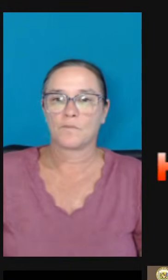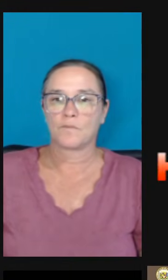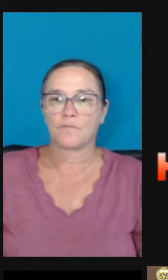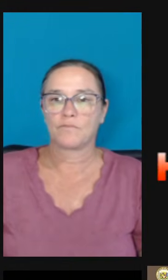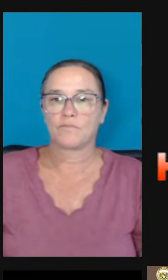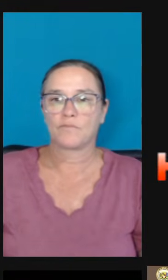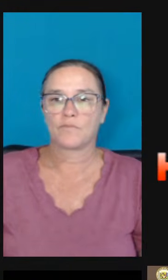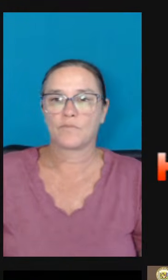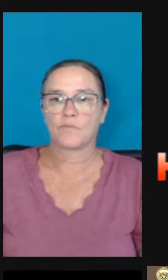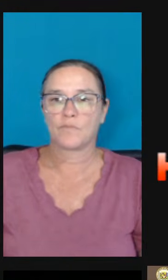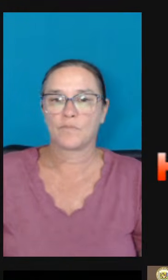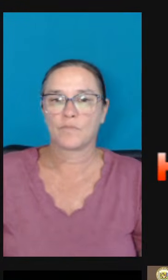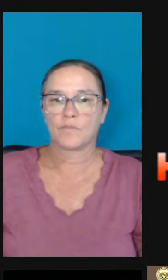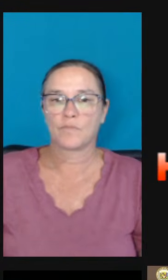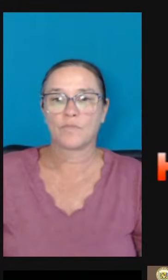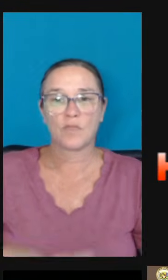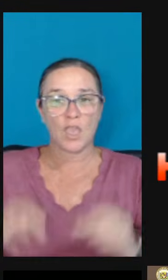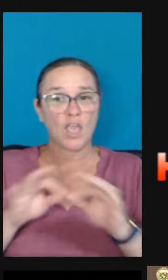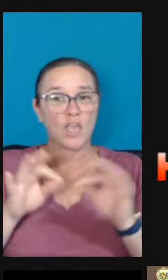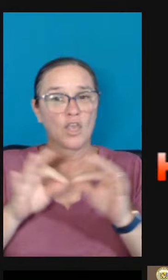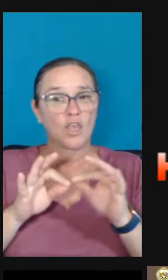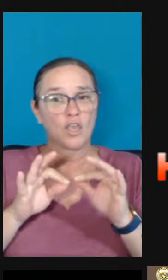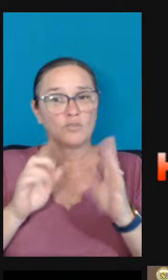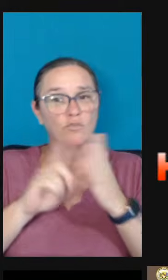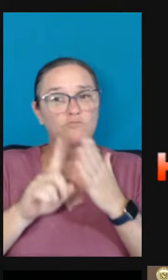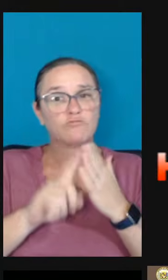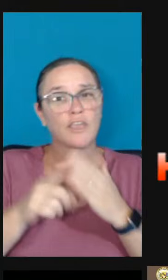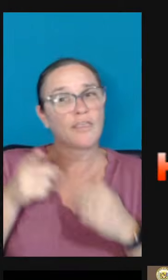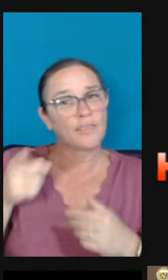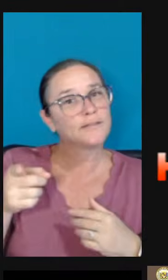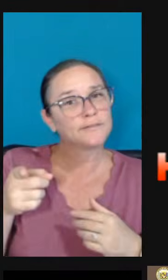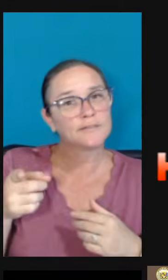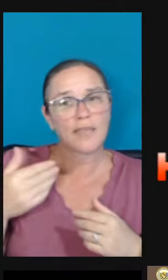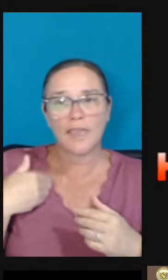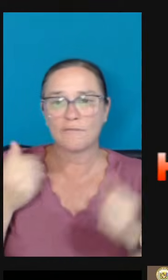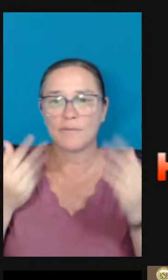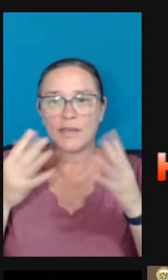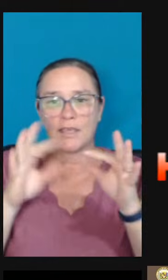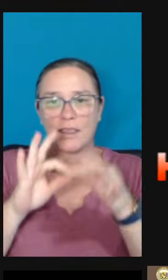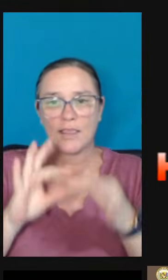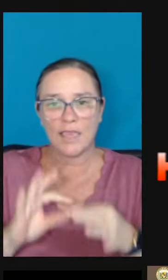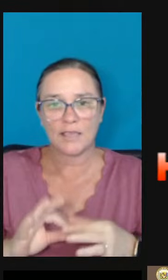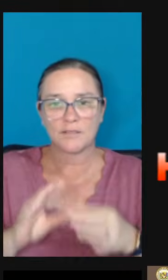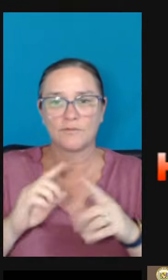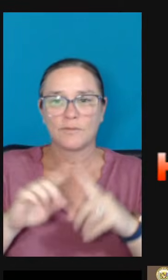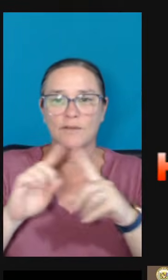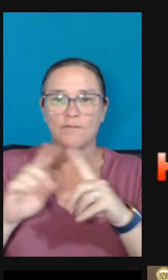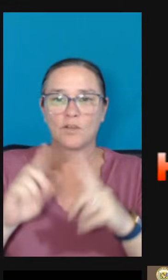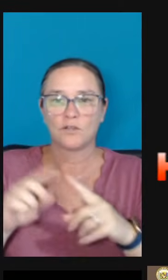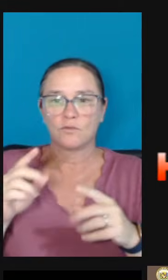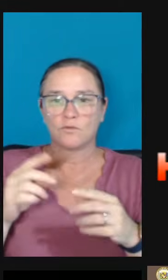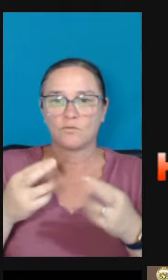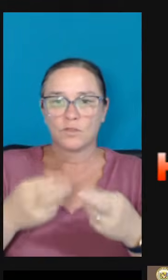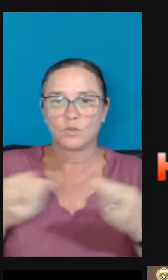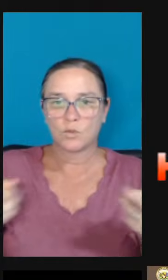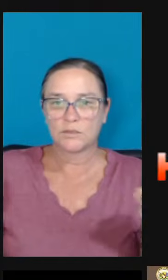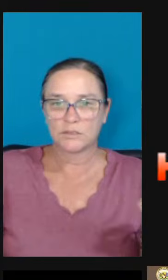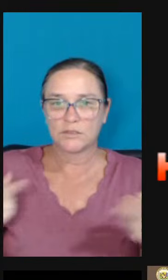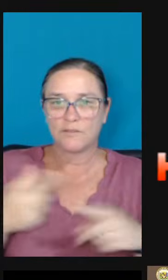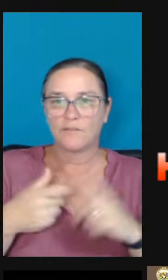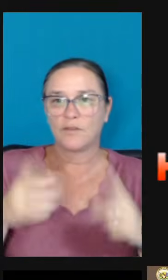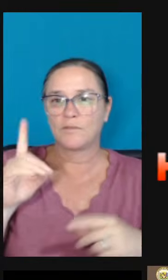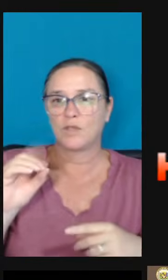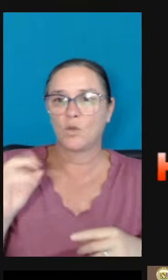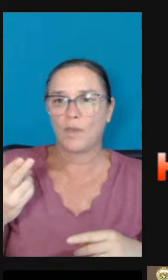So it's worth looking this up. There's lots of links here from all different sources from the Department of Health